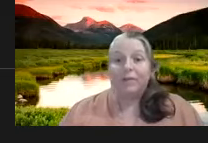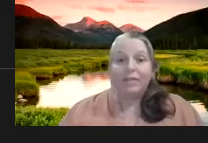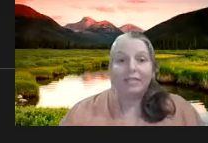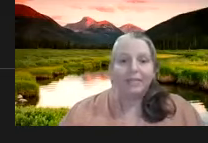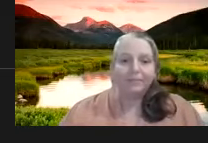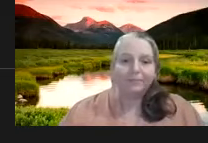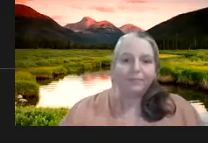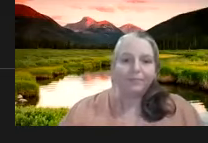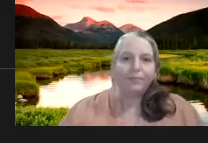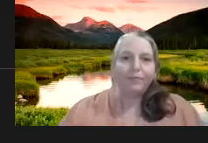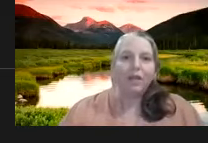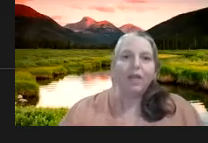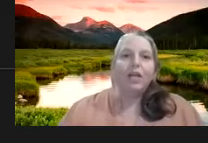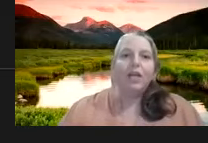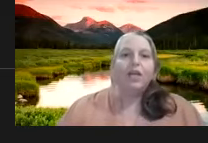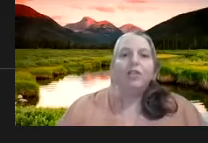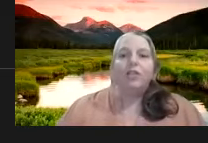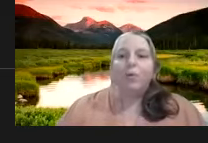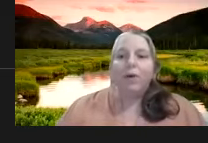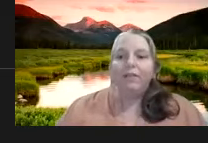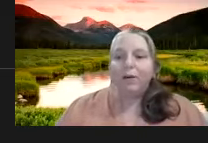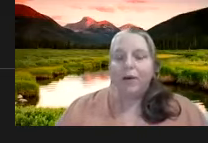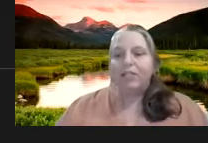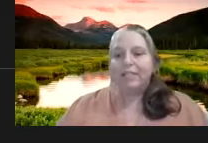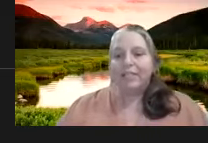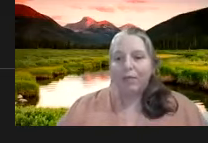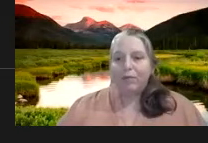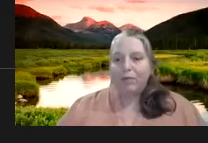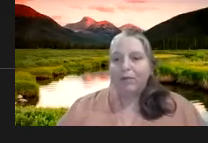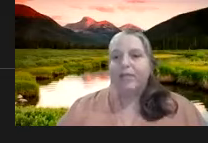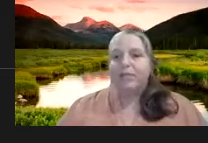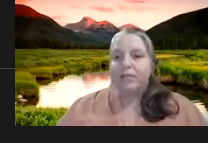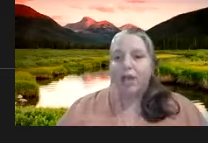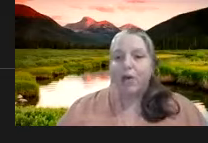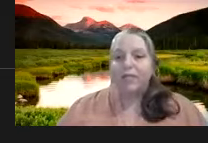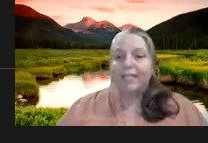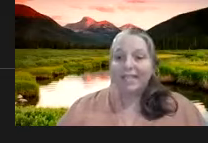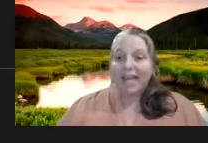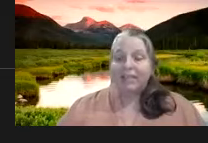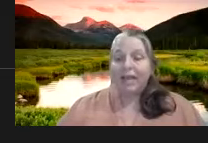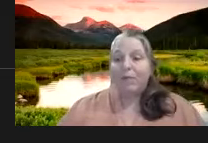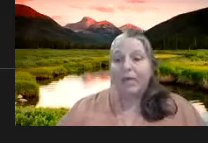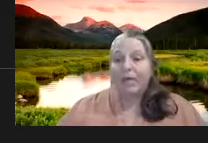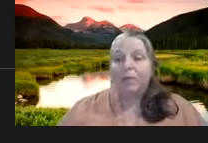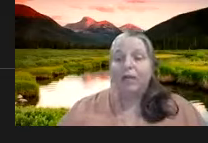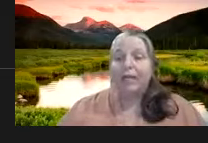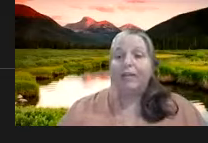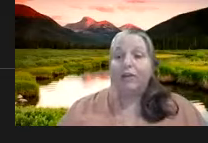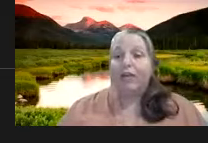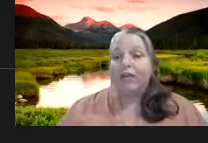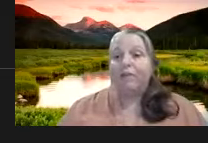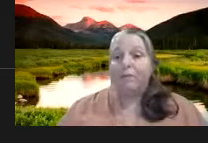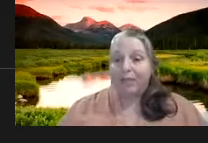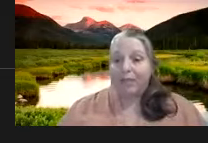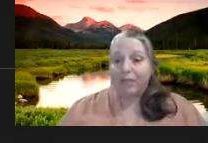categories we listed. So one of the questions that we really wanted to know was exactly how people were getting